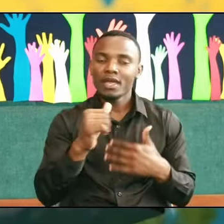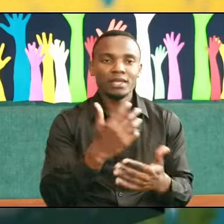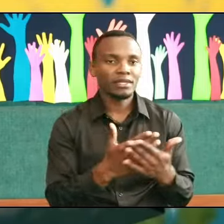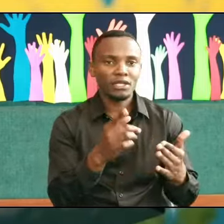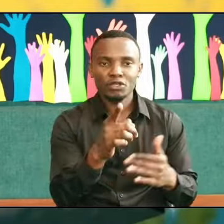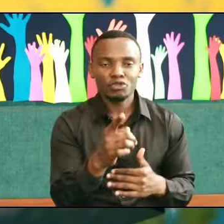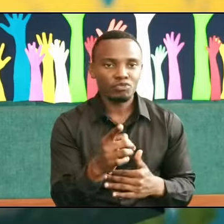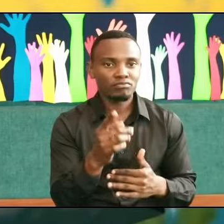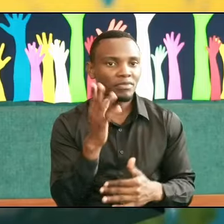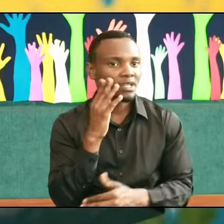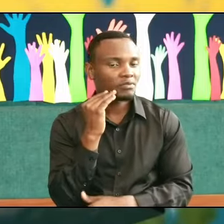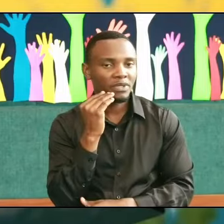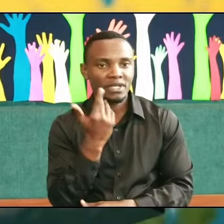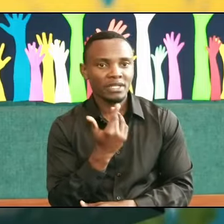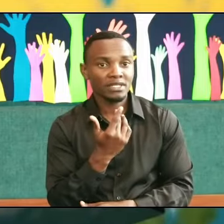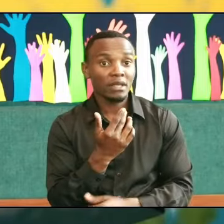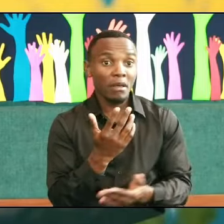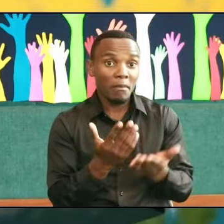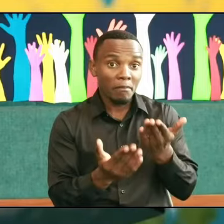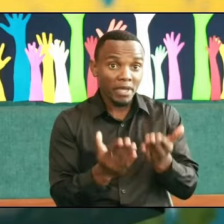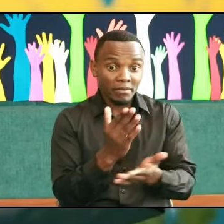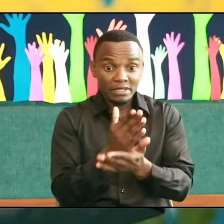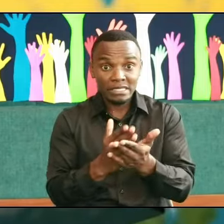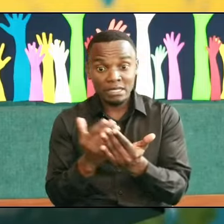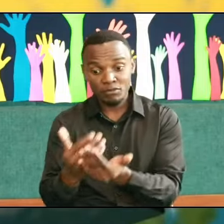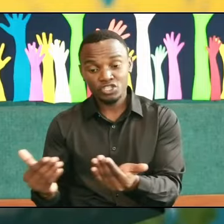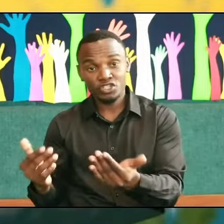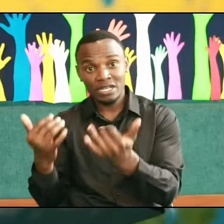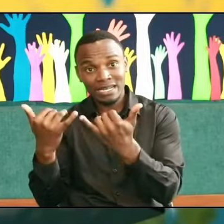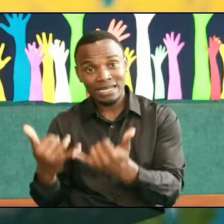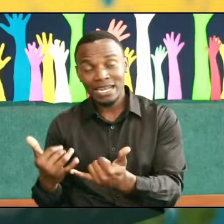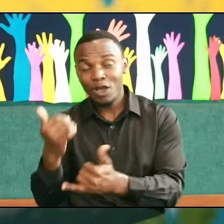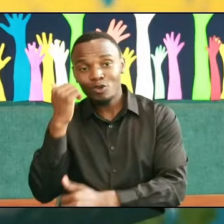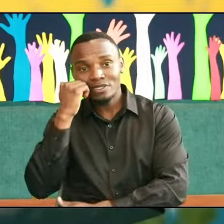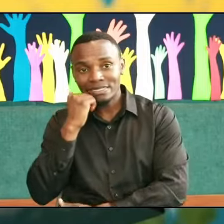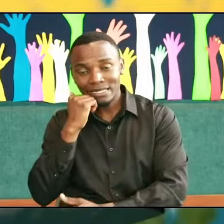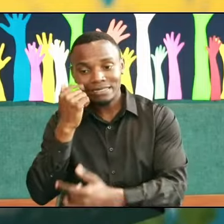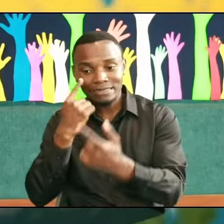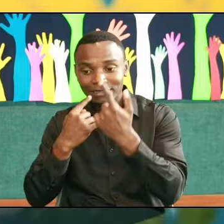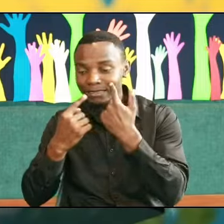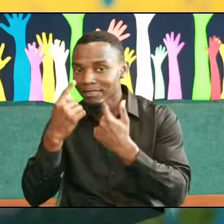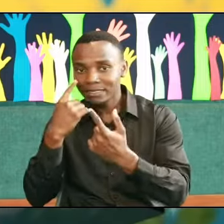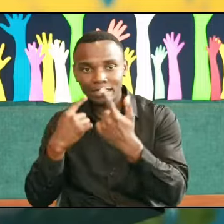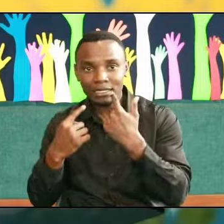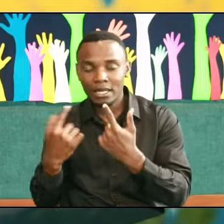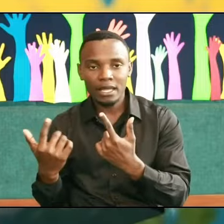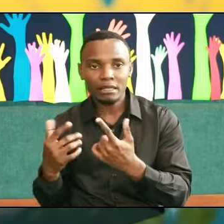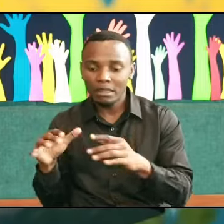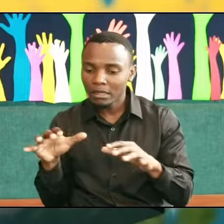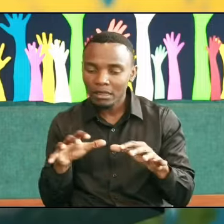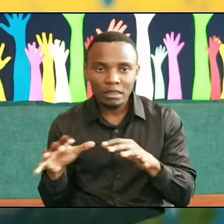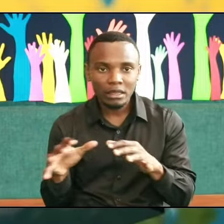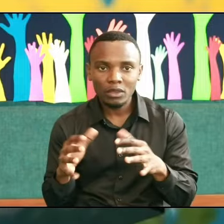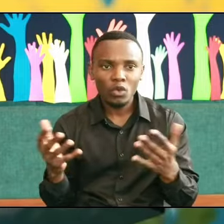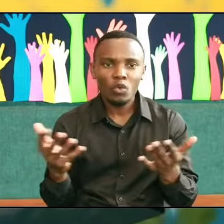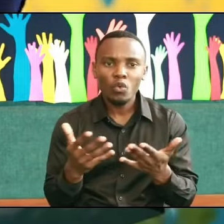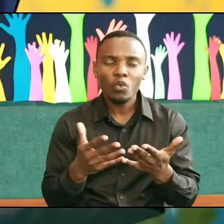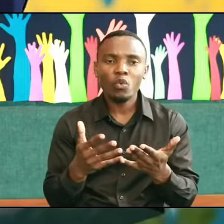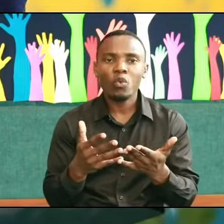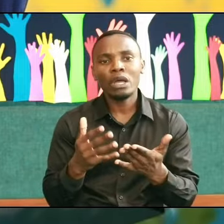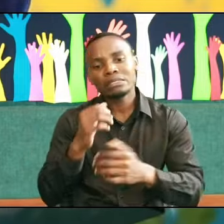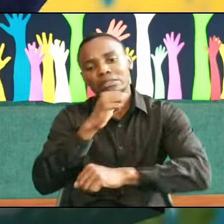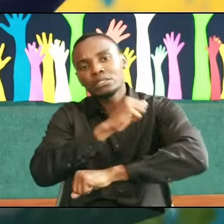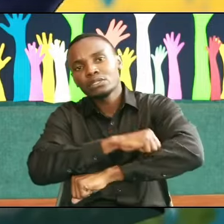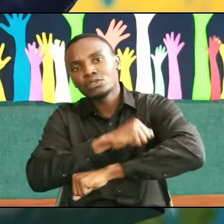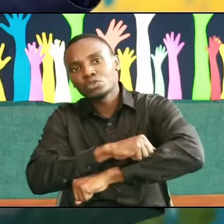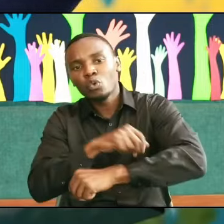may weep. Some children are weeping right now. They are struggling. Where am I going to find someone to take me to school? Where